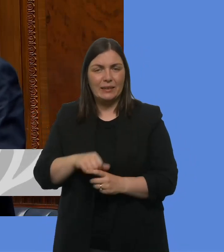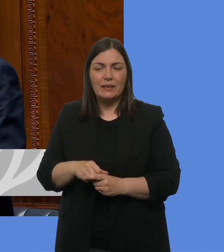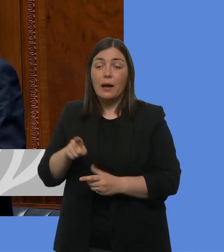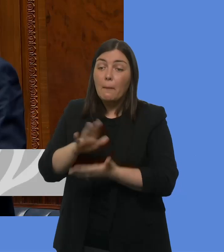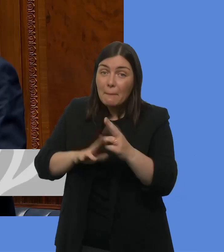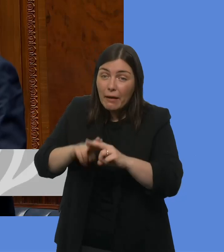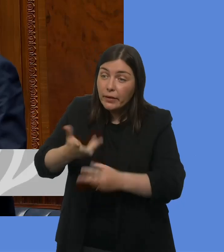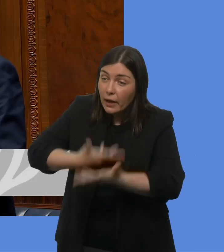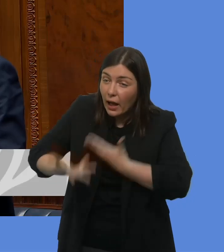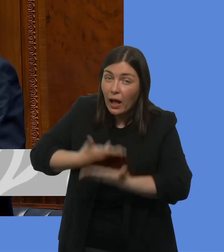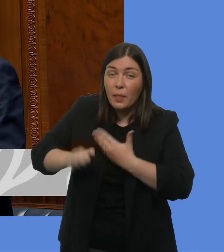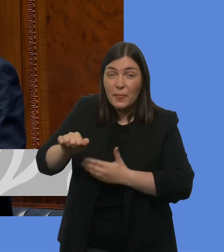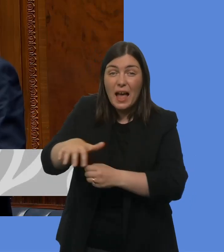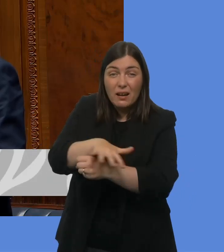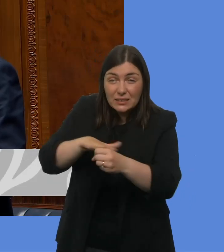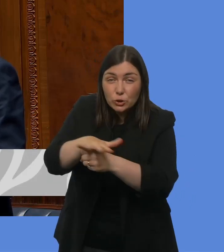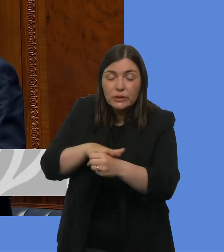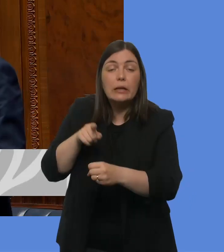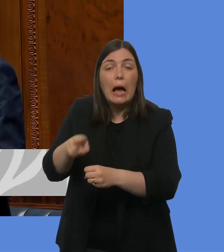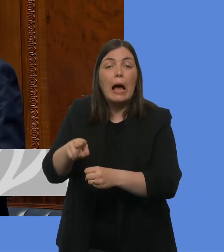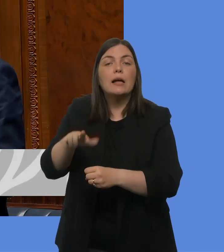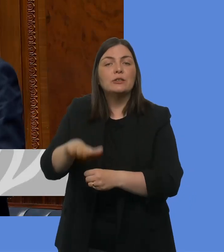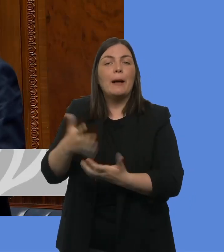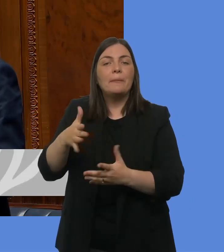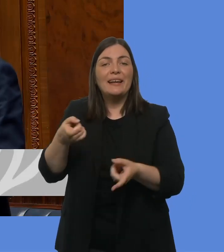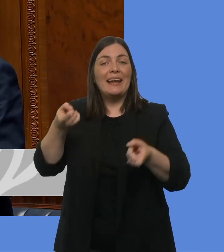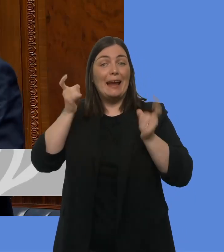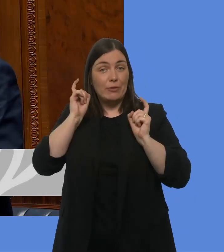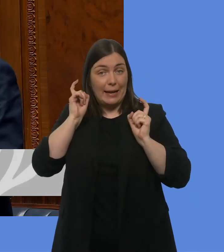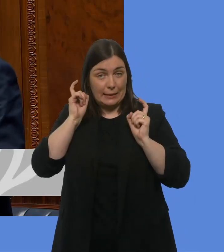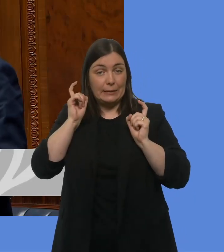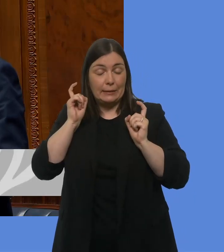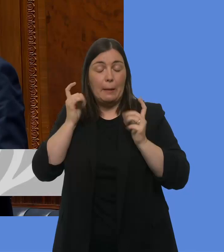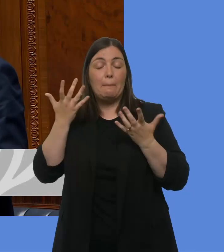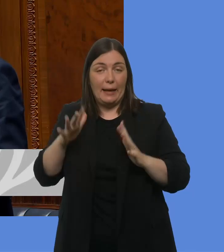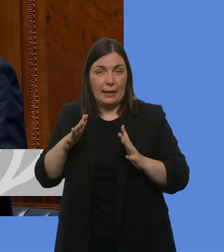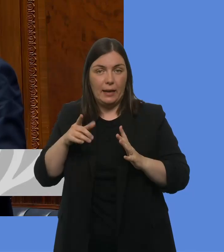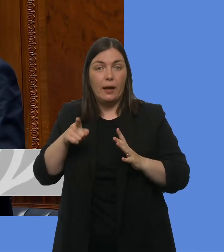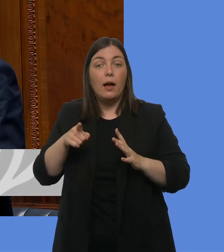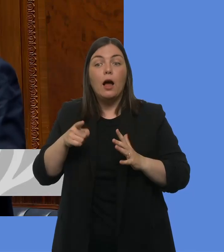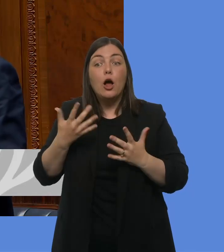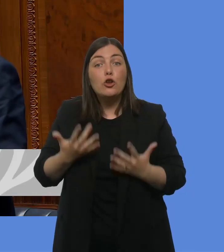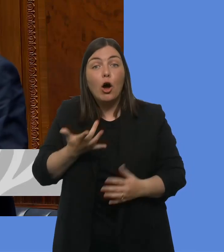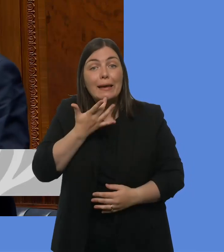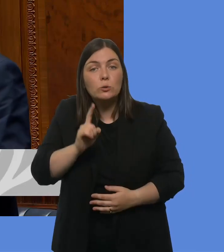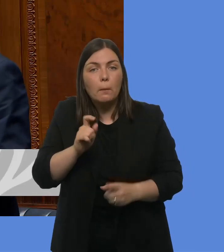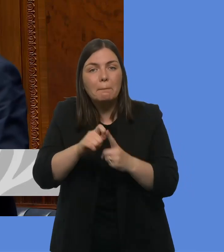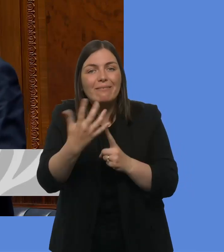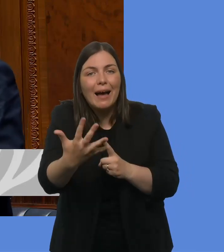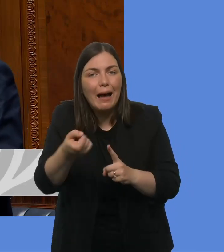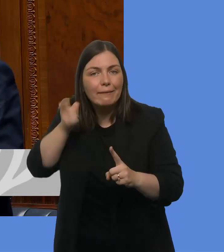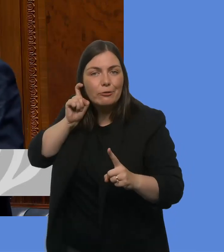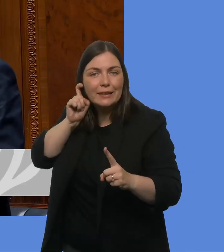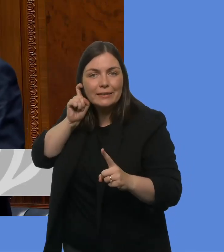with a hearing aid, but the child isn't in P1 or even in P2, but P5. And that hearing issue